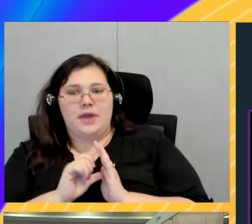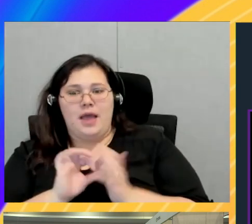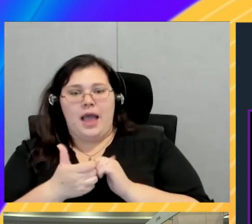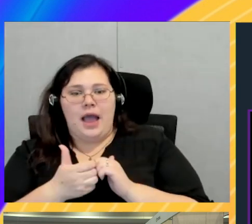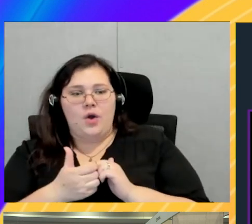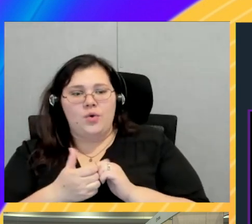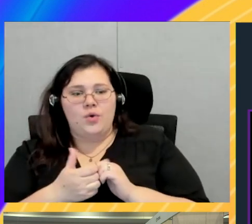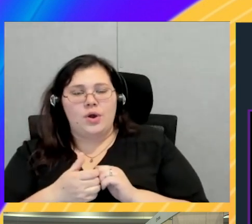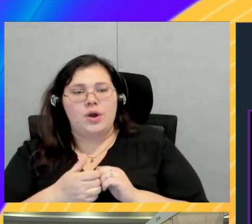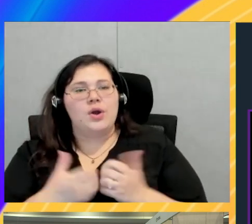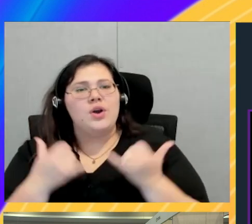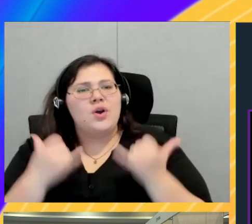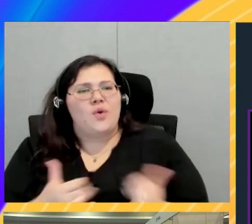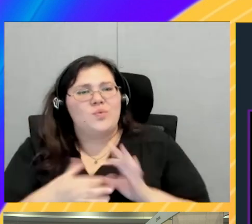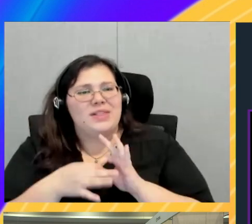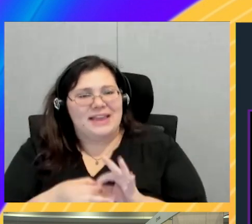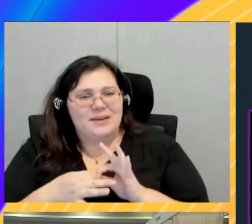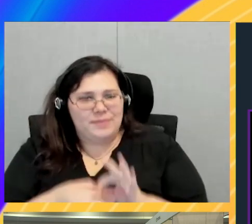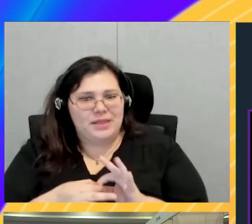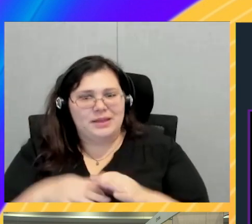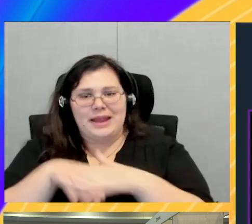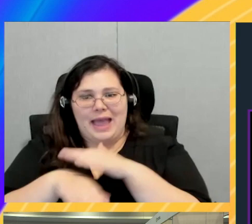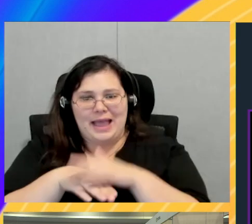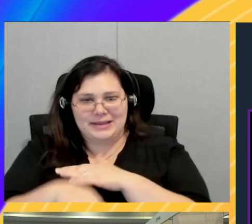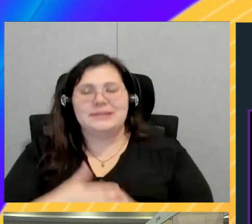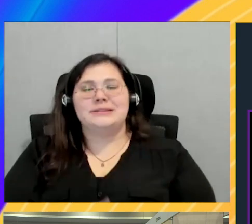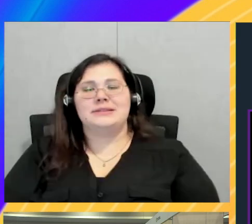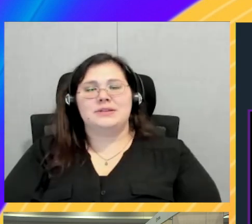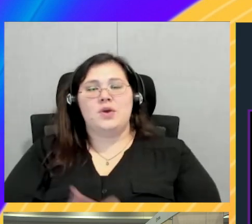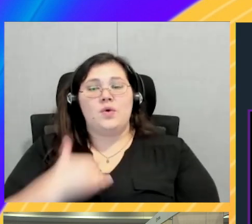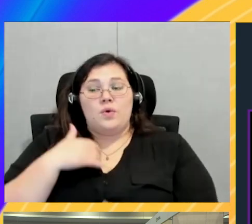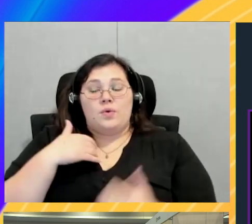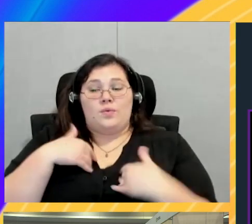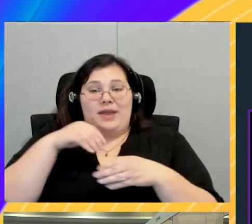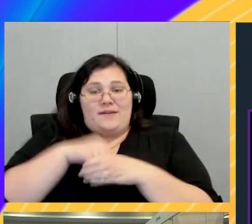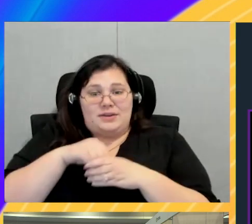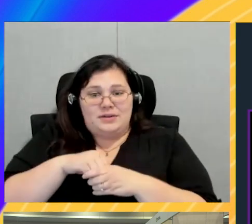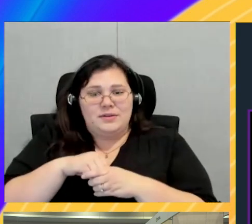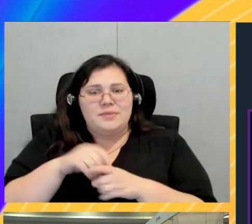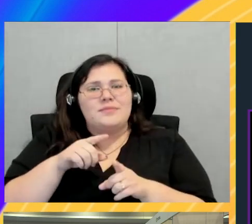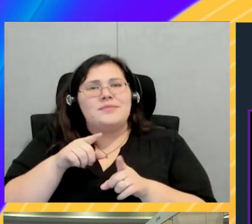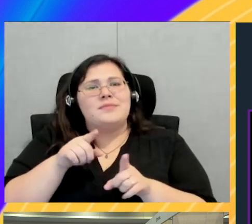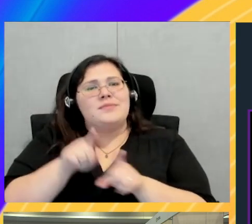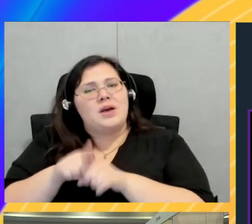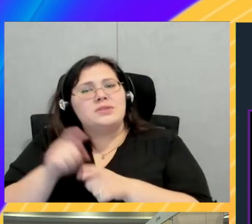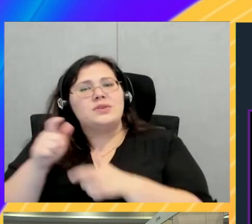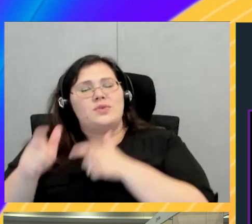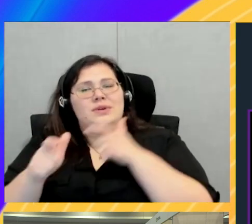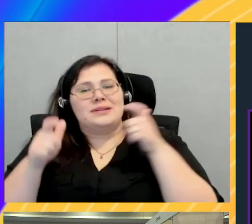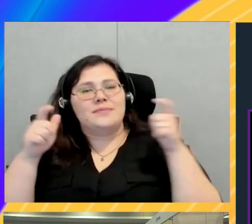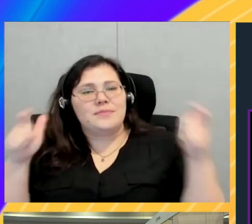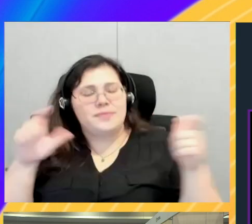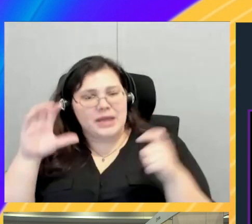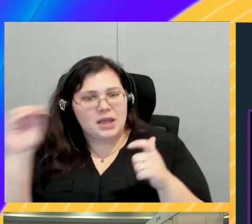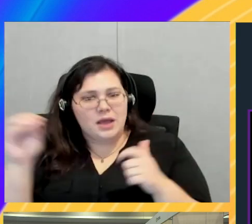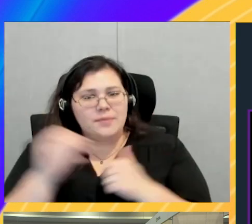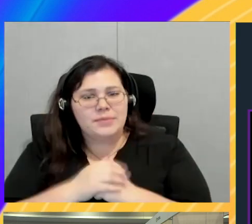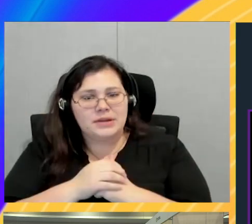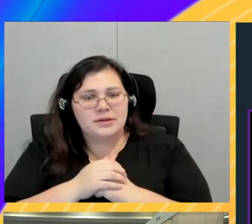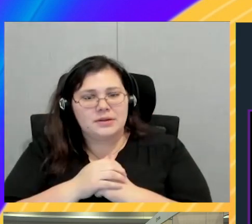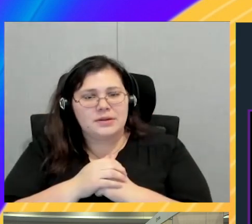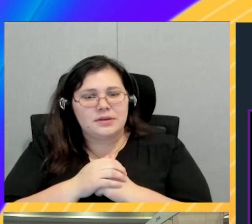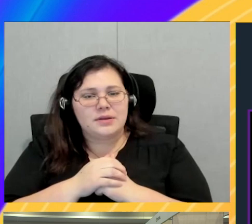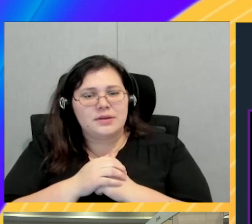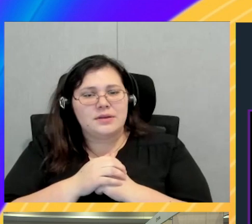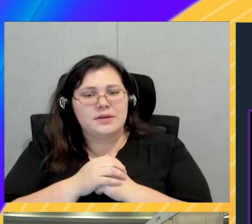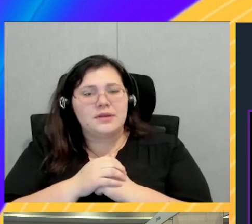internally with all these 2 pizza teams, right? Big company, but very nimble because of the 2 pizza teams, but the level to which I'm able to reach out and